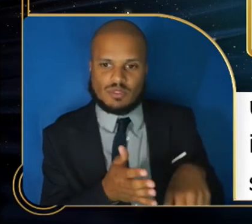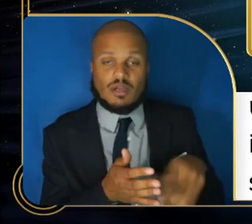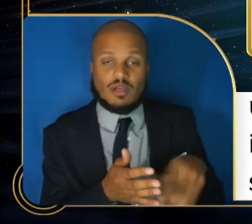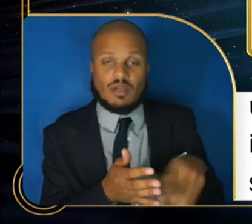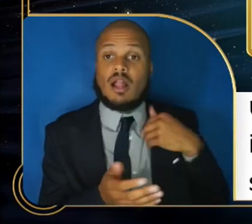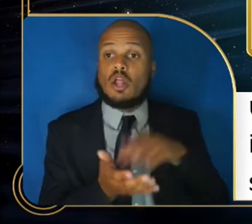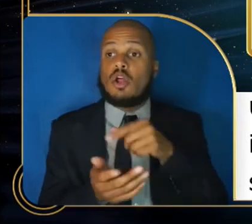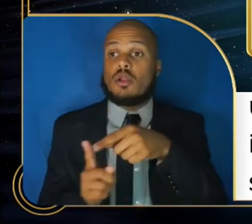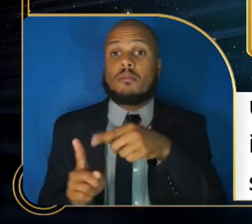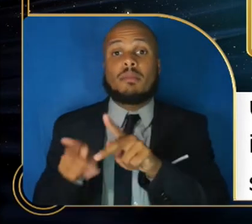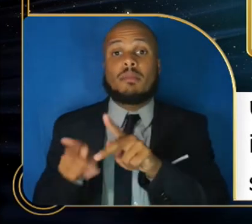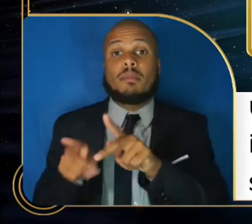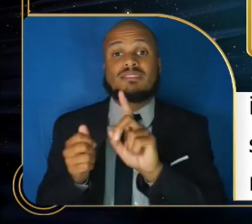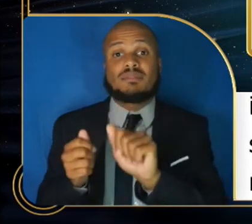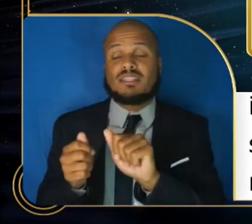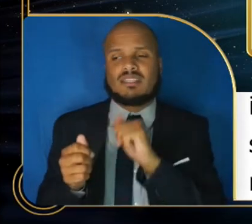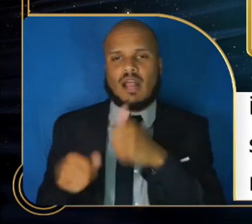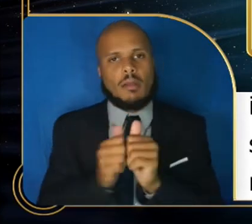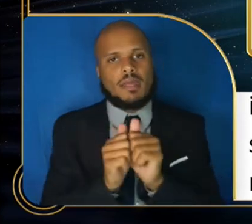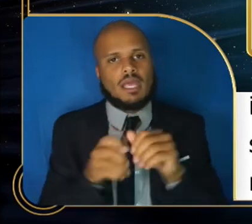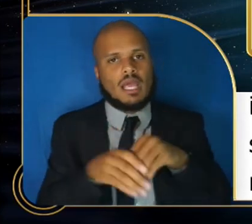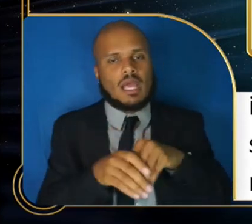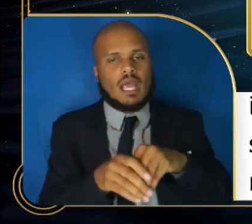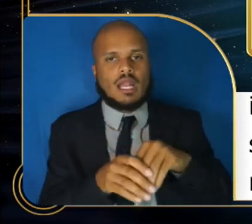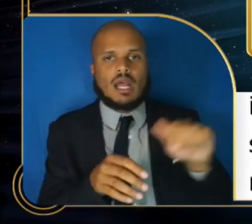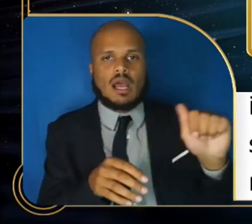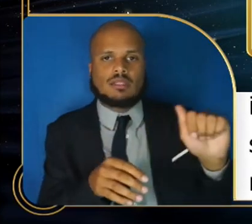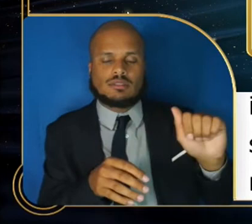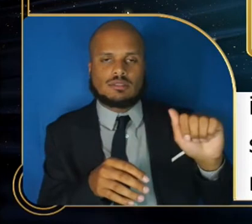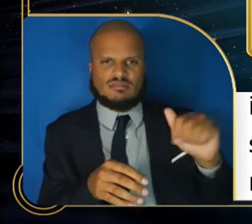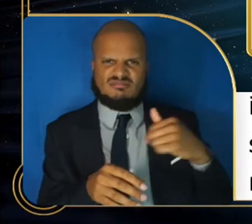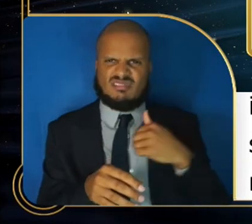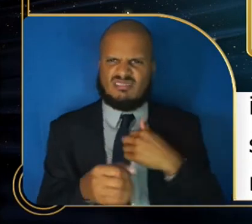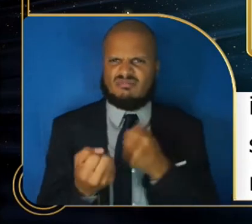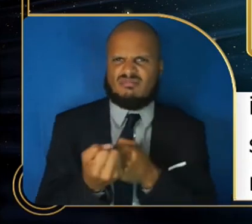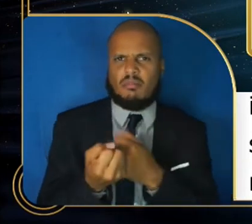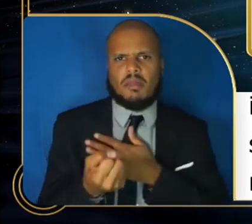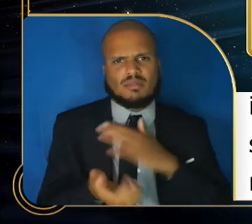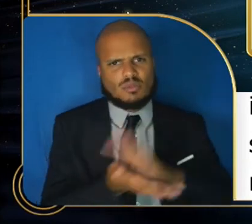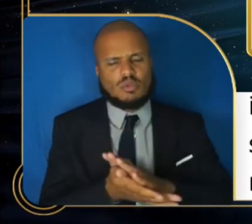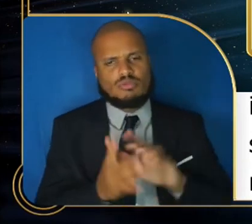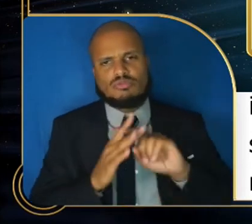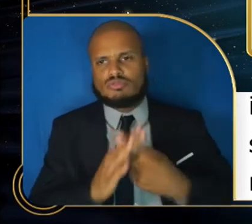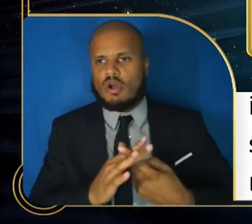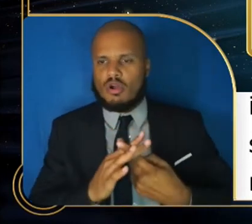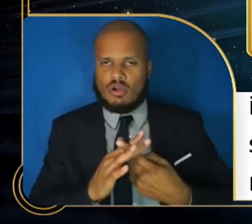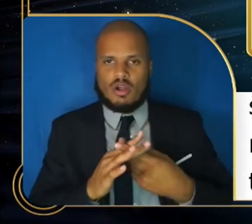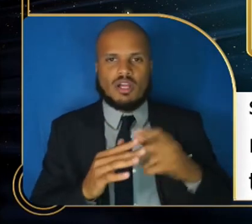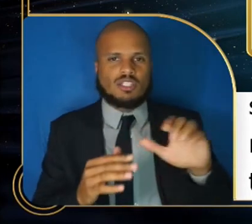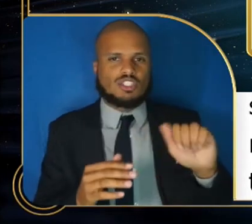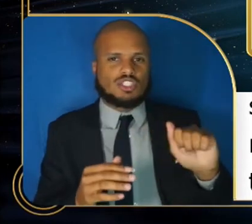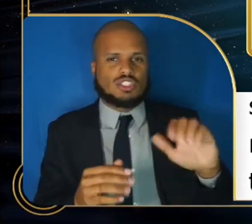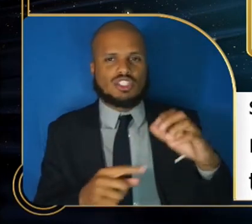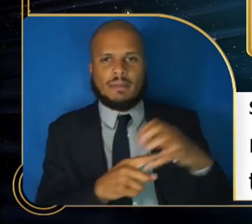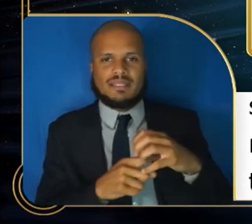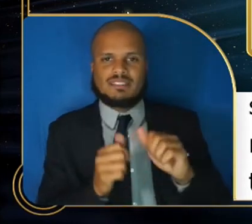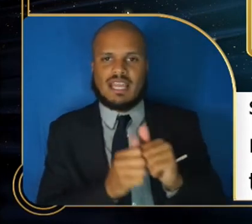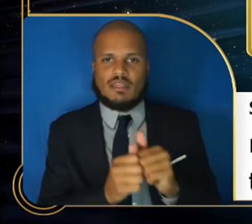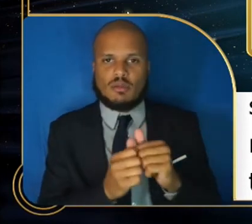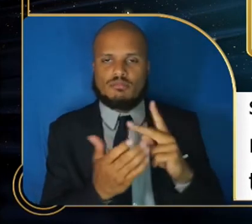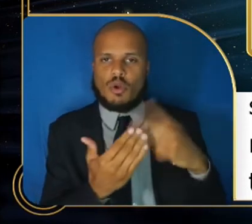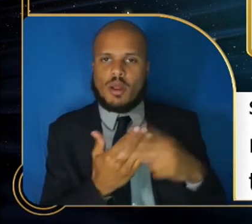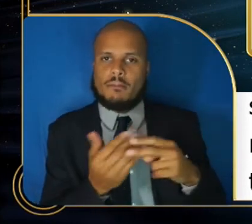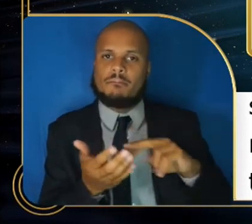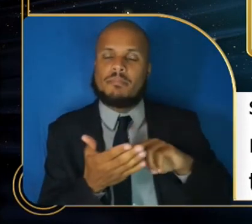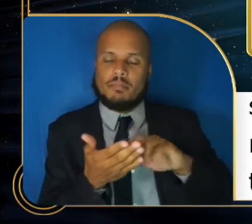in competitive high school athletics, I advocated for my school to start the Champions Together program to become a unity school